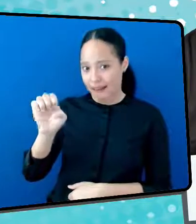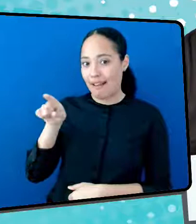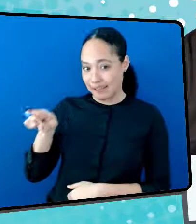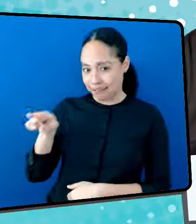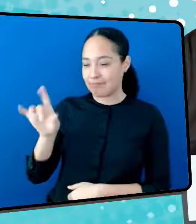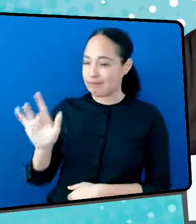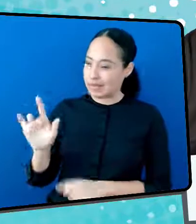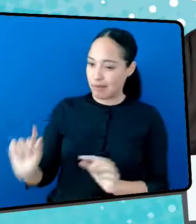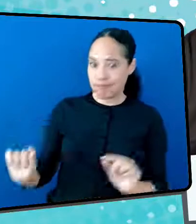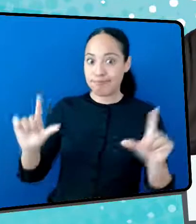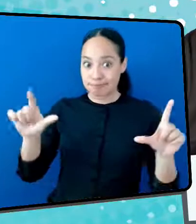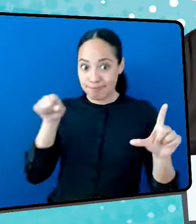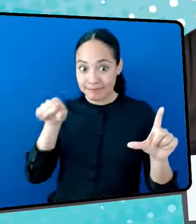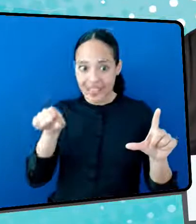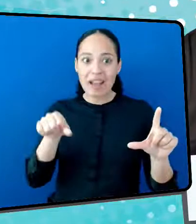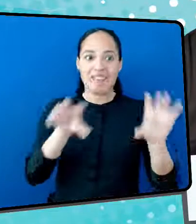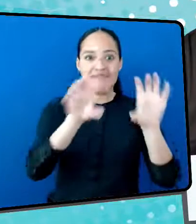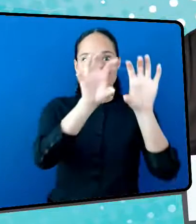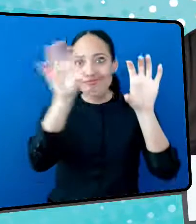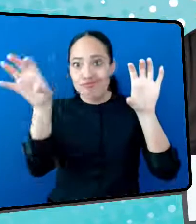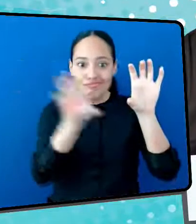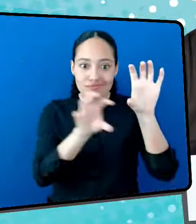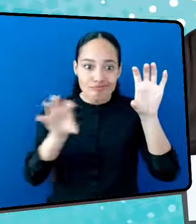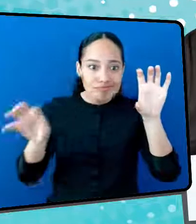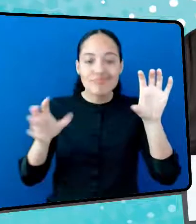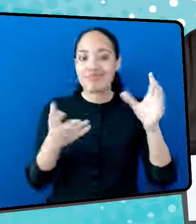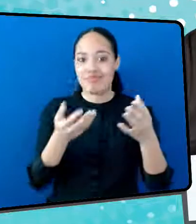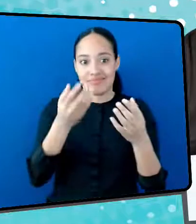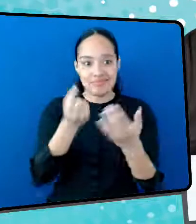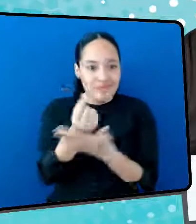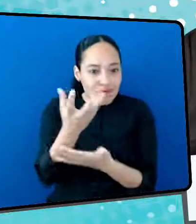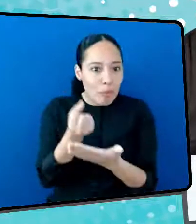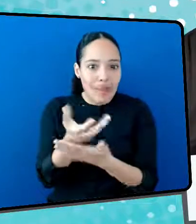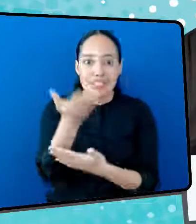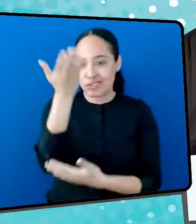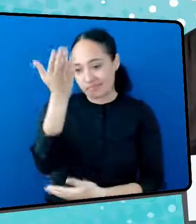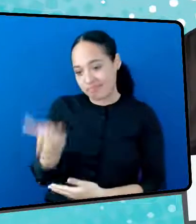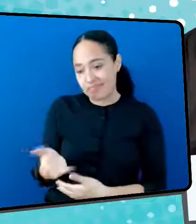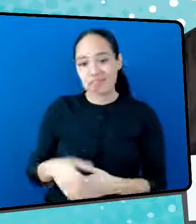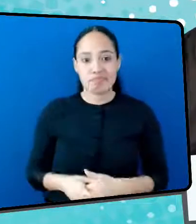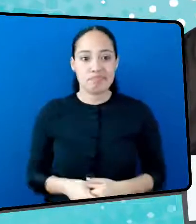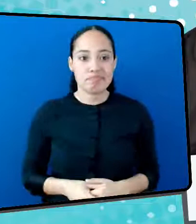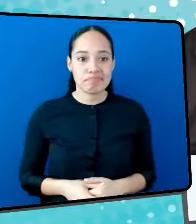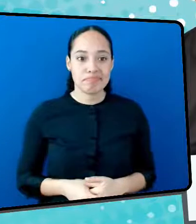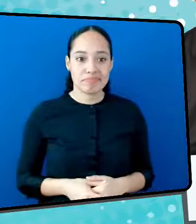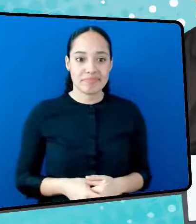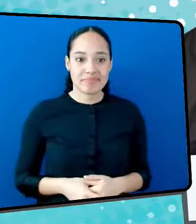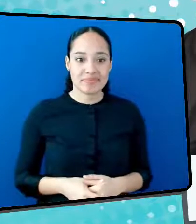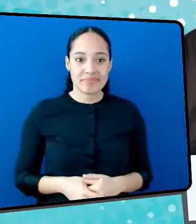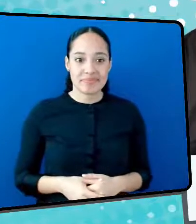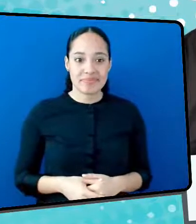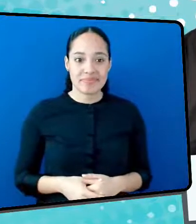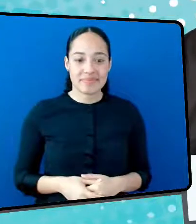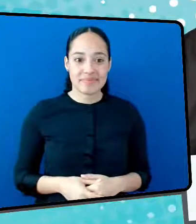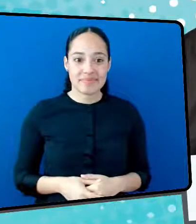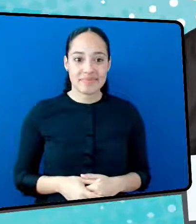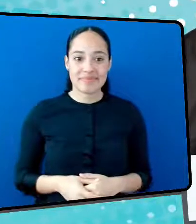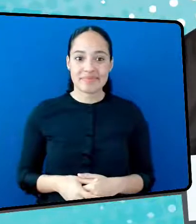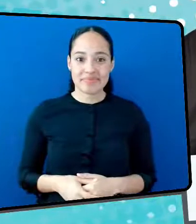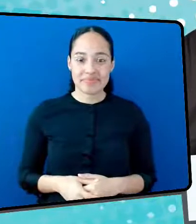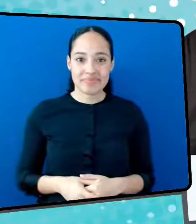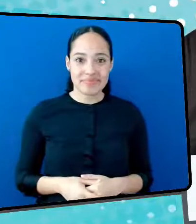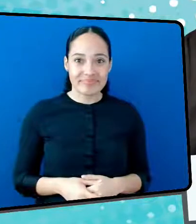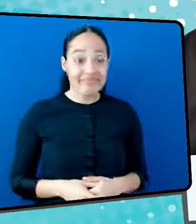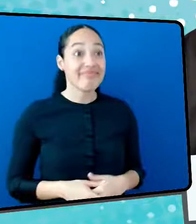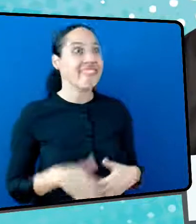the papers and blog posts and all sorts. So have fun with that. Great. Oh, that's great. I will put them on the website